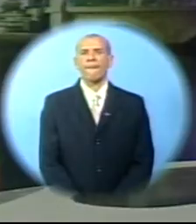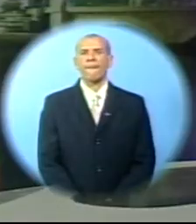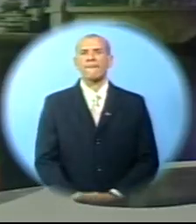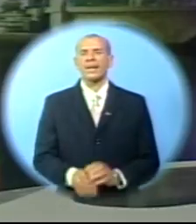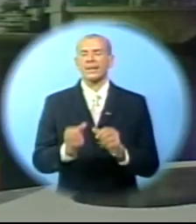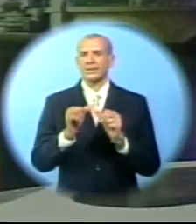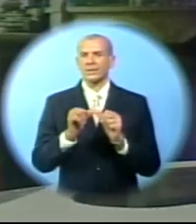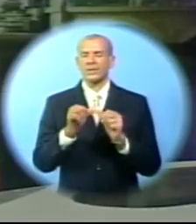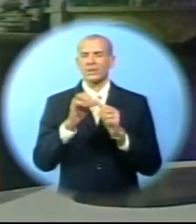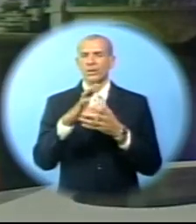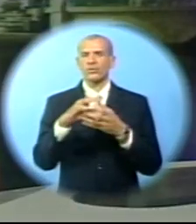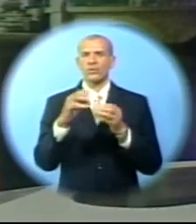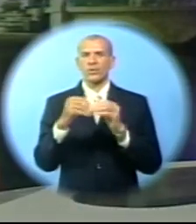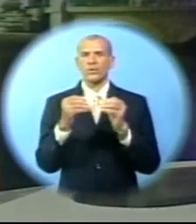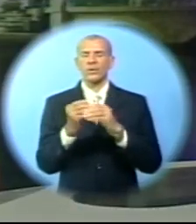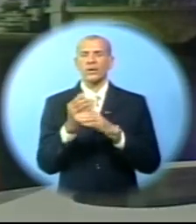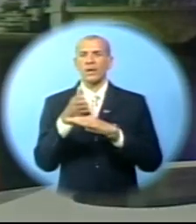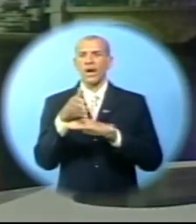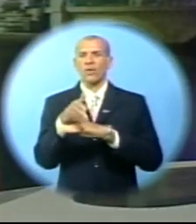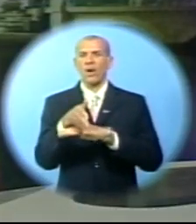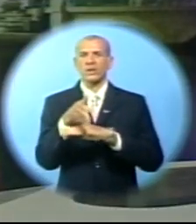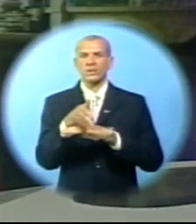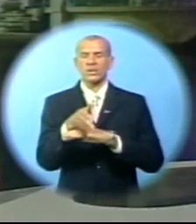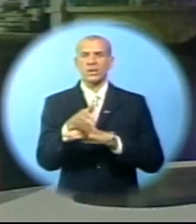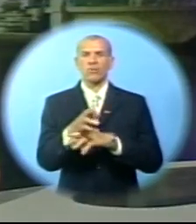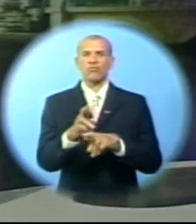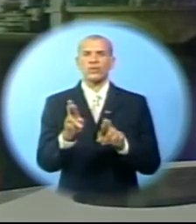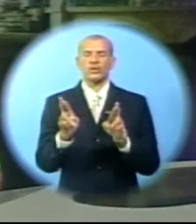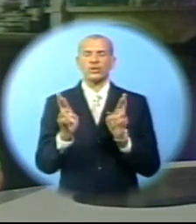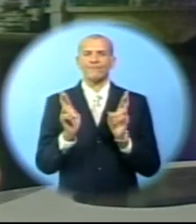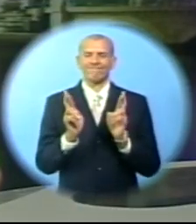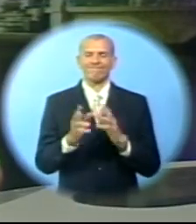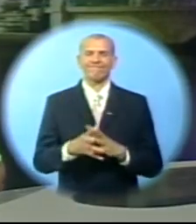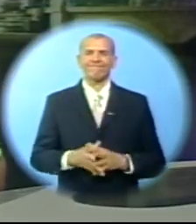still to come, we'll look at some of the stories making headlines across our